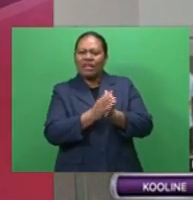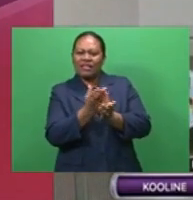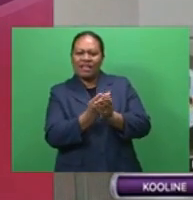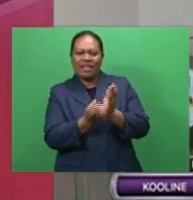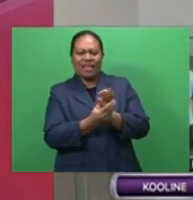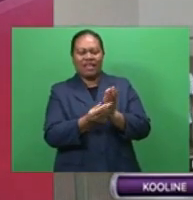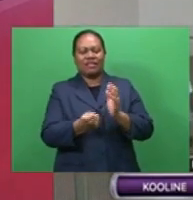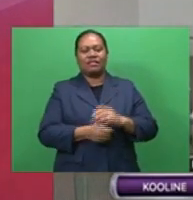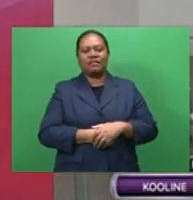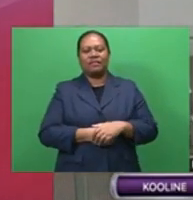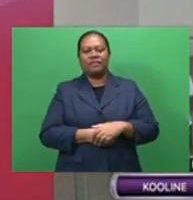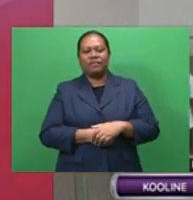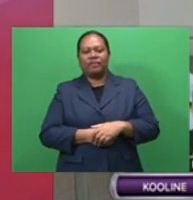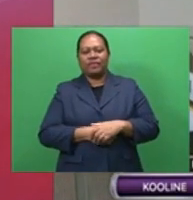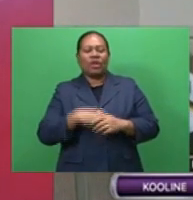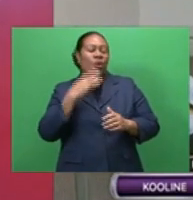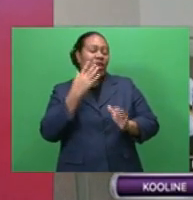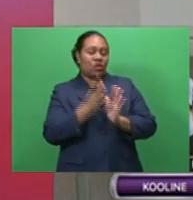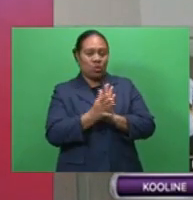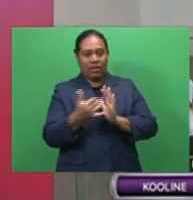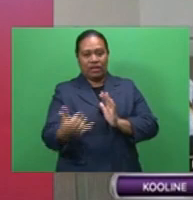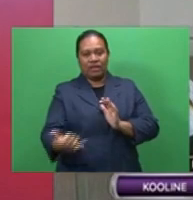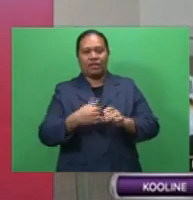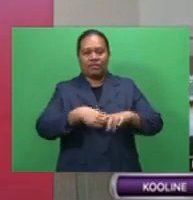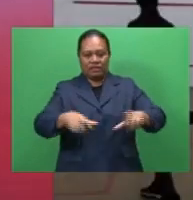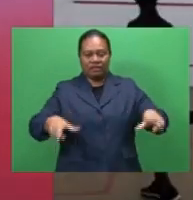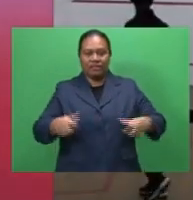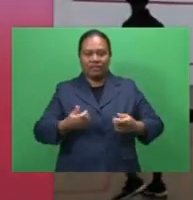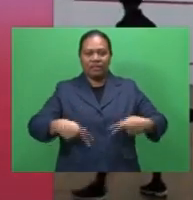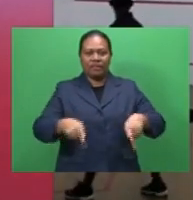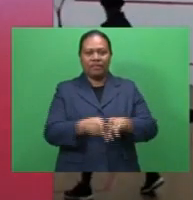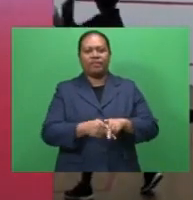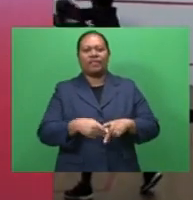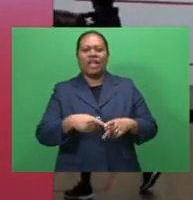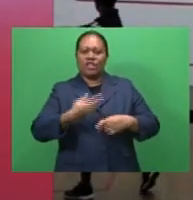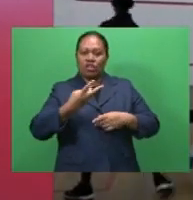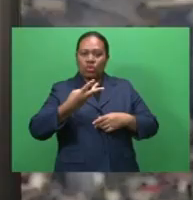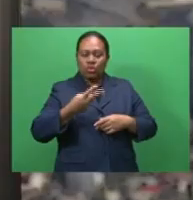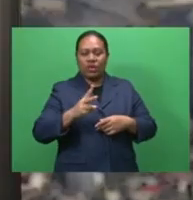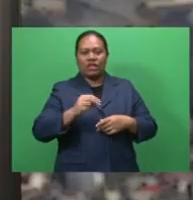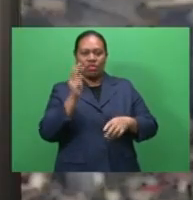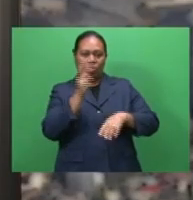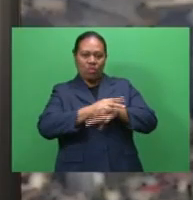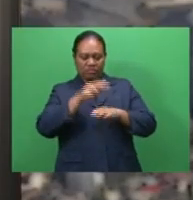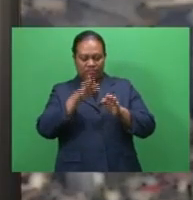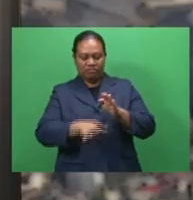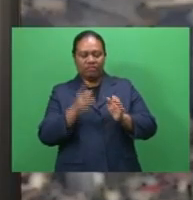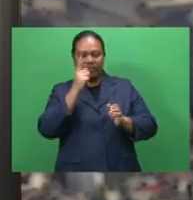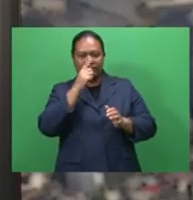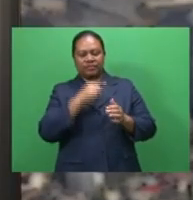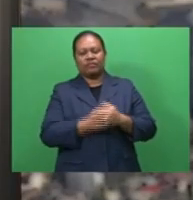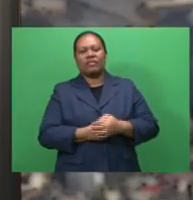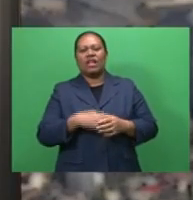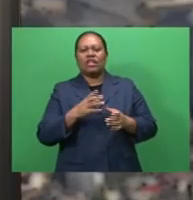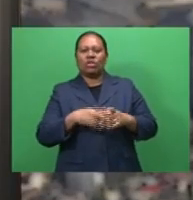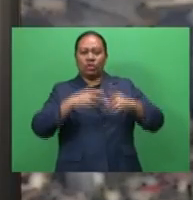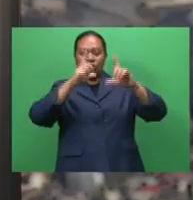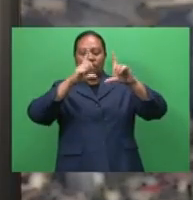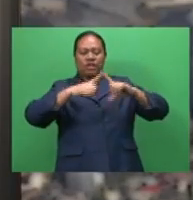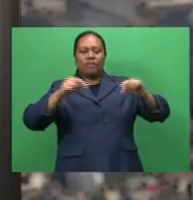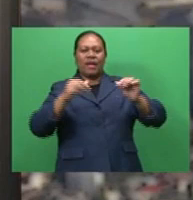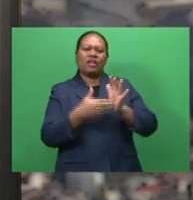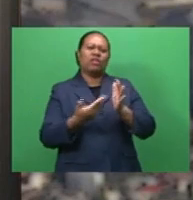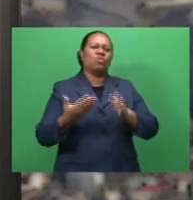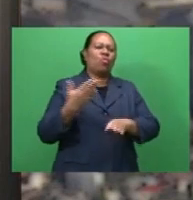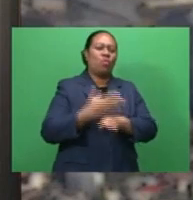immediately after leaving the court, keeping spectator numbers below 20. Japan is insisting it will work with